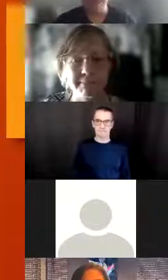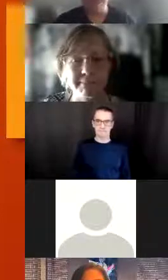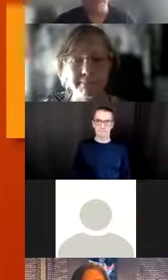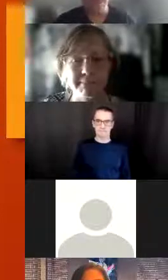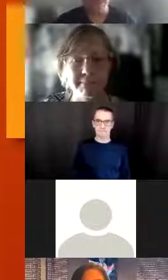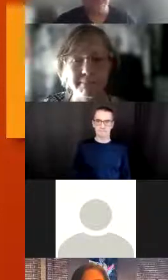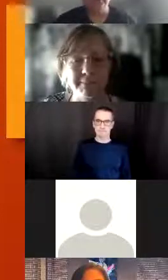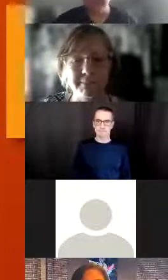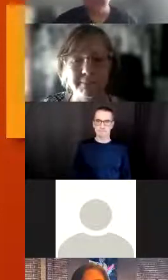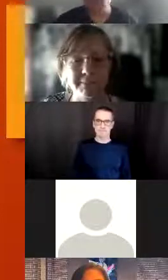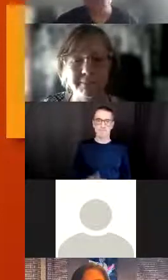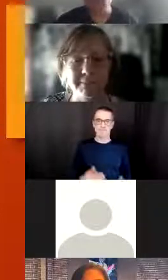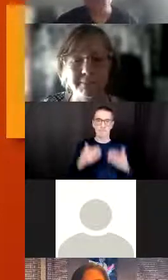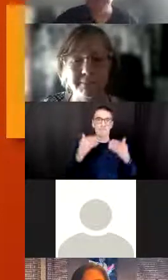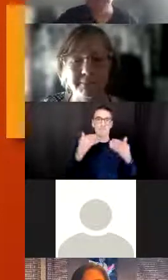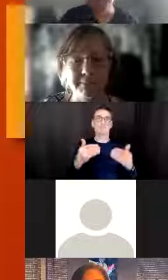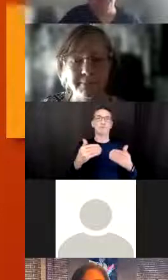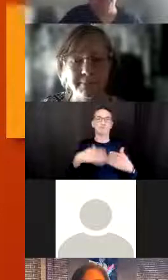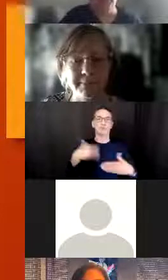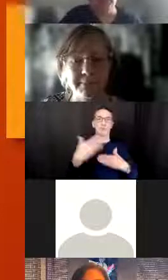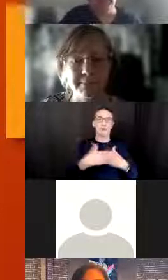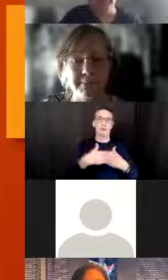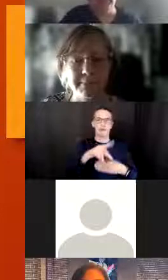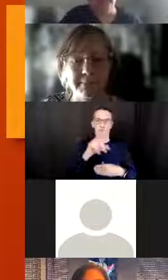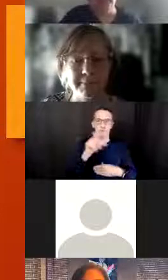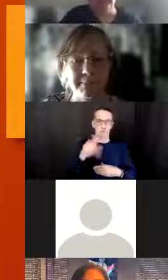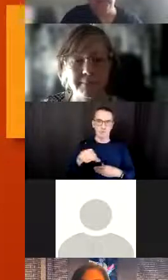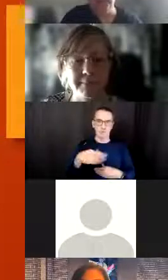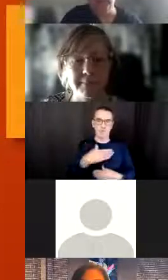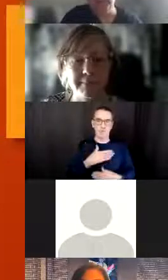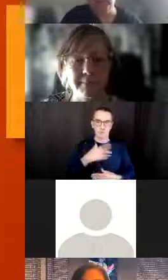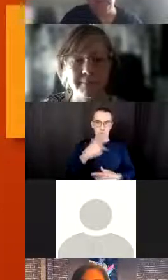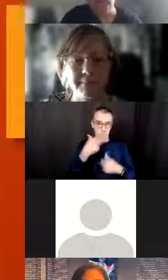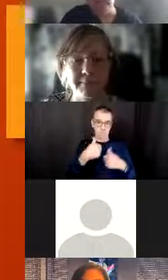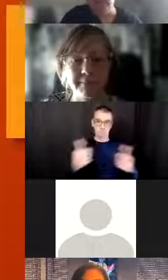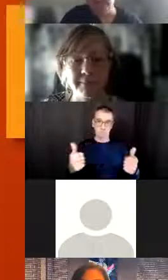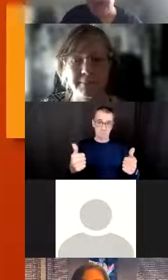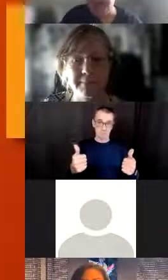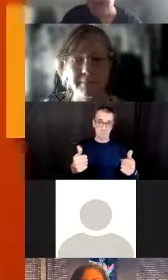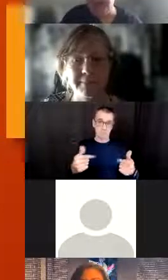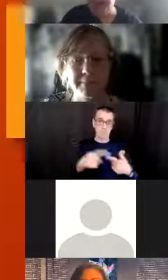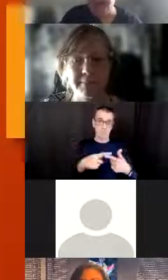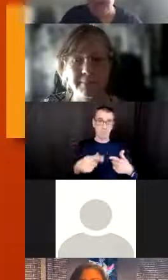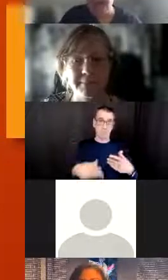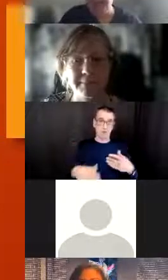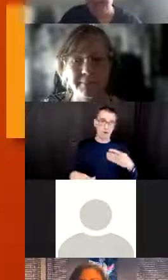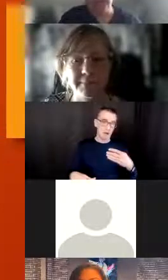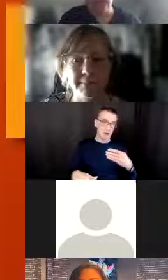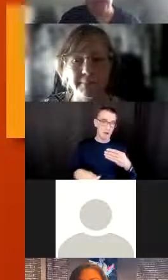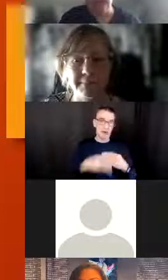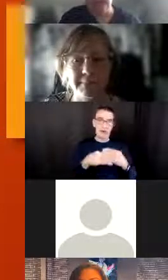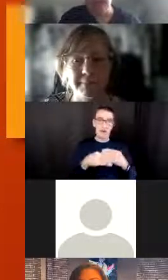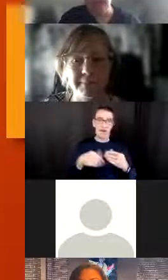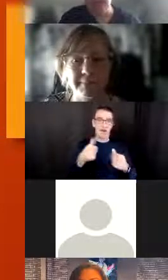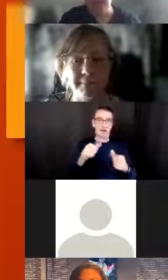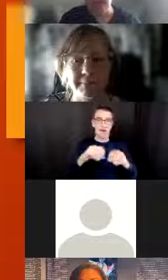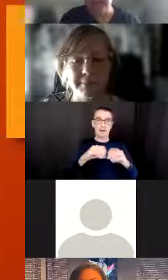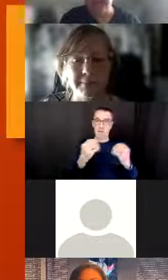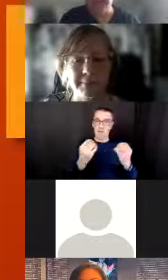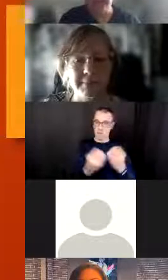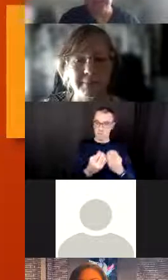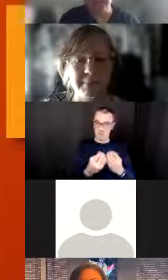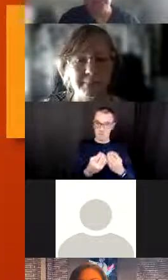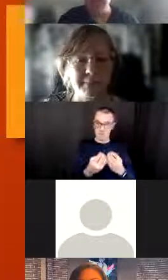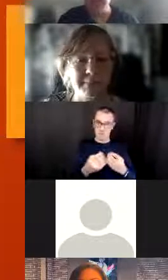We will be moving on to the next question. Please feel free to add any organizations